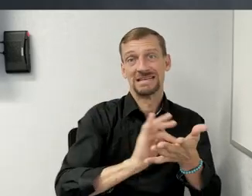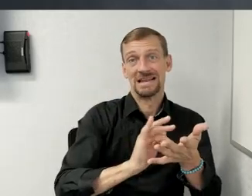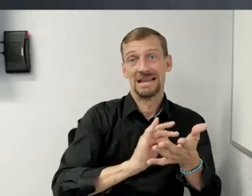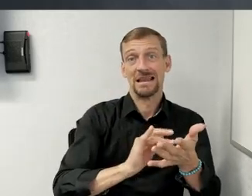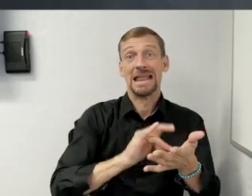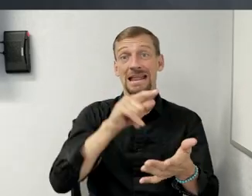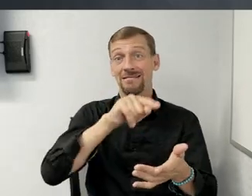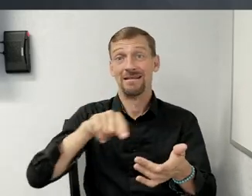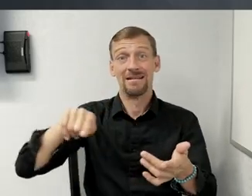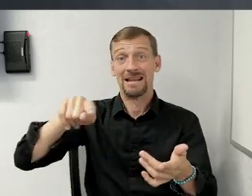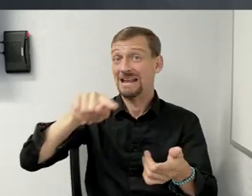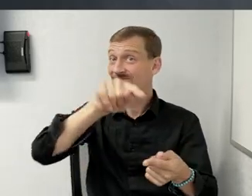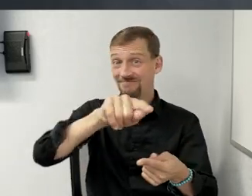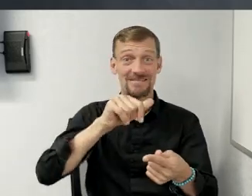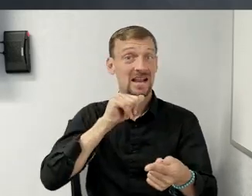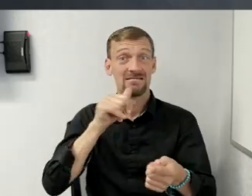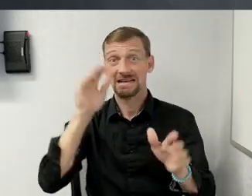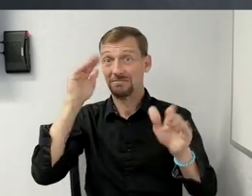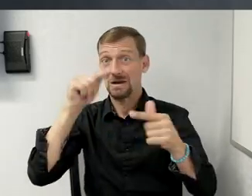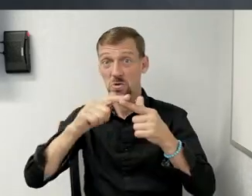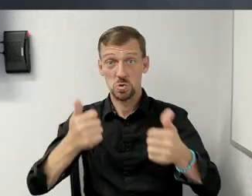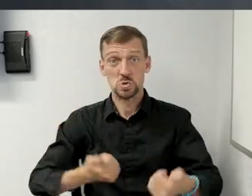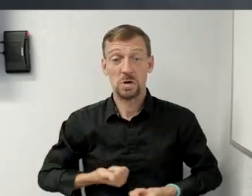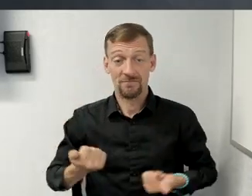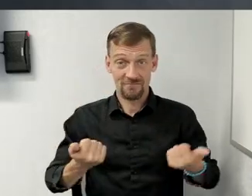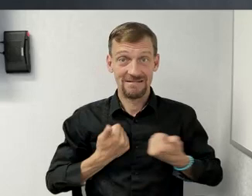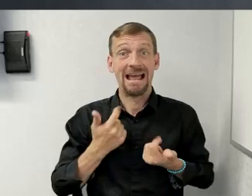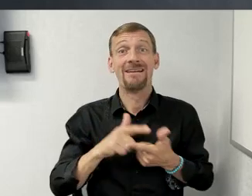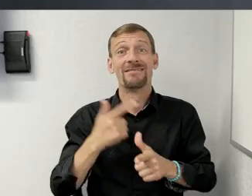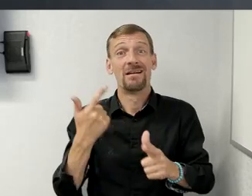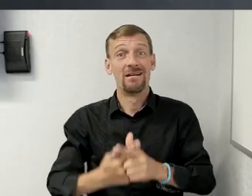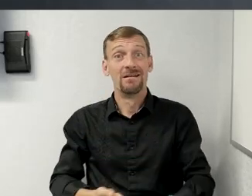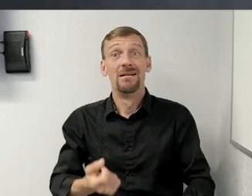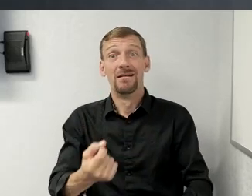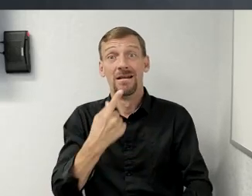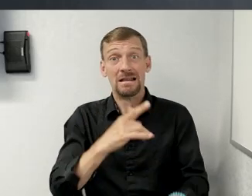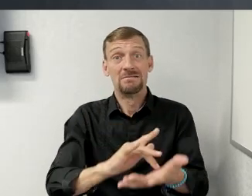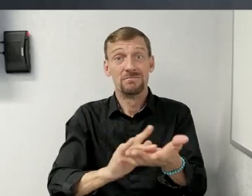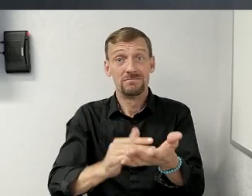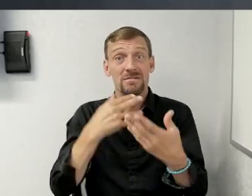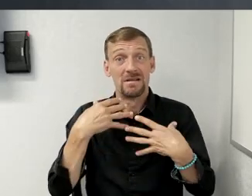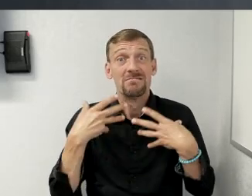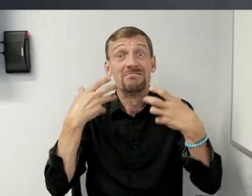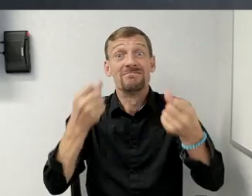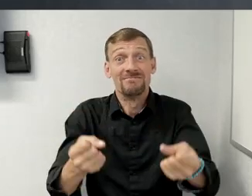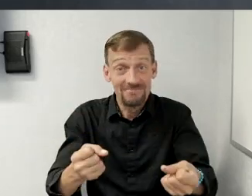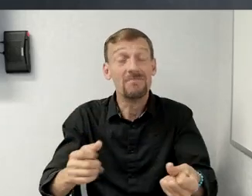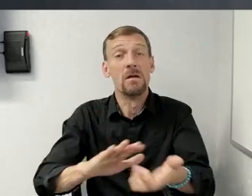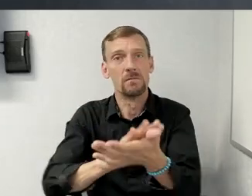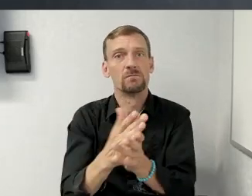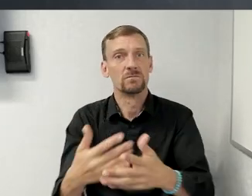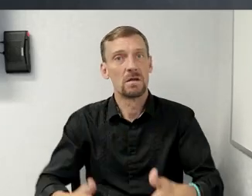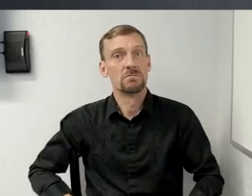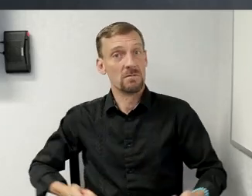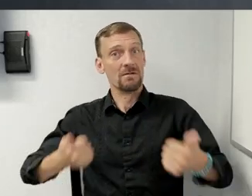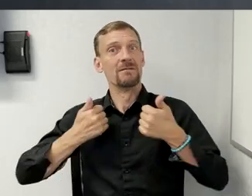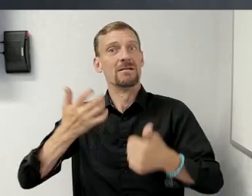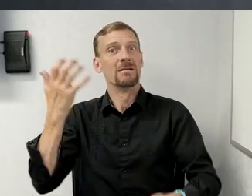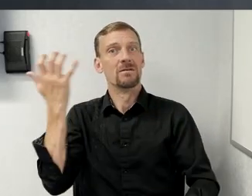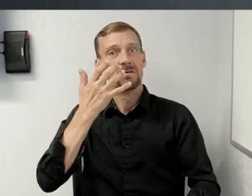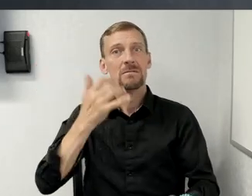weren't expected to survive. And initially, they were asking us to use hydroxychloroquine along